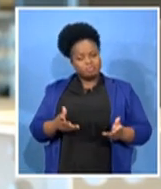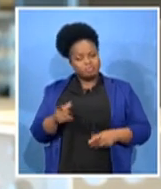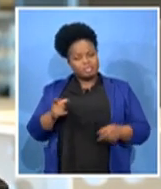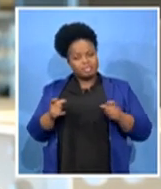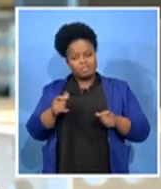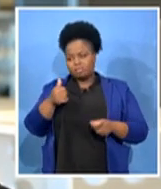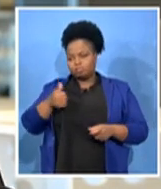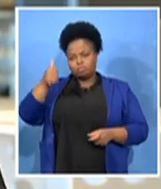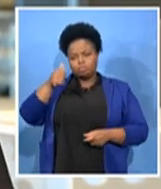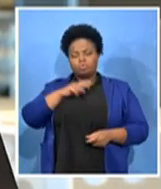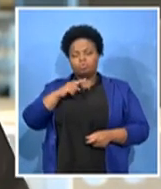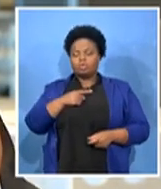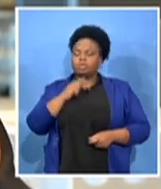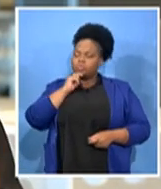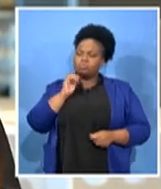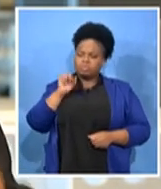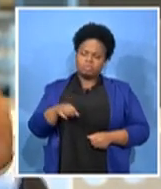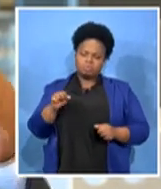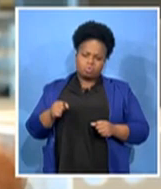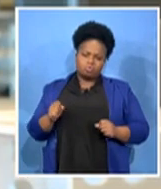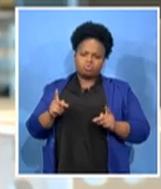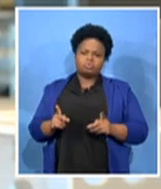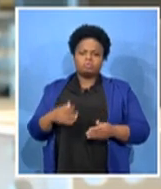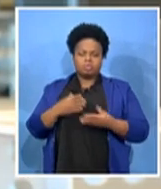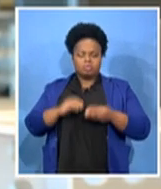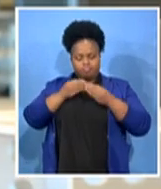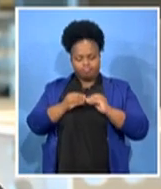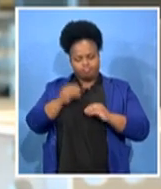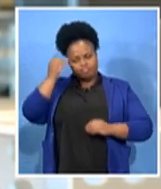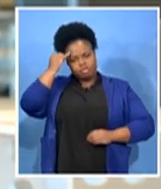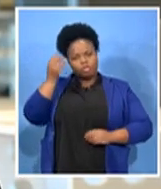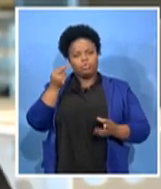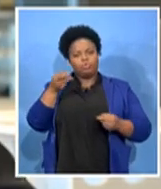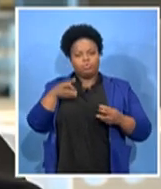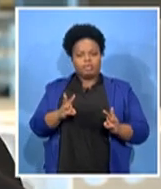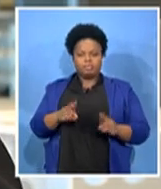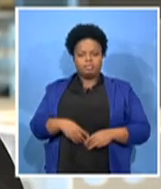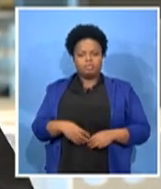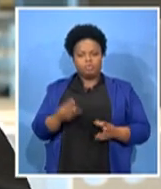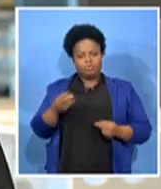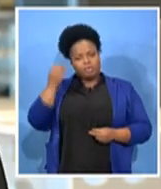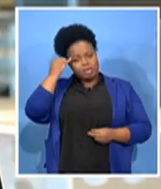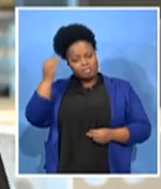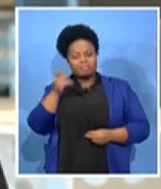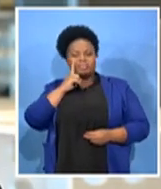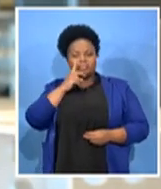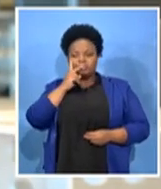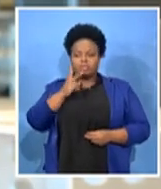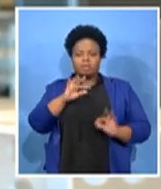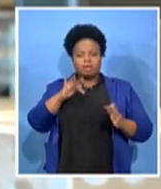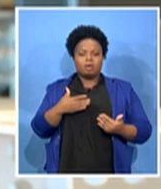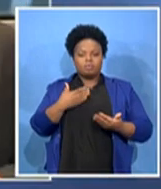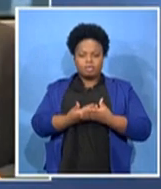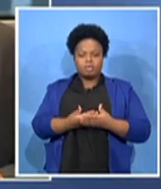opportunity of crafting new ways and coming with new ideas as to how to push the new economy, the digital